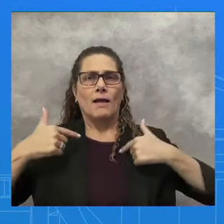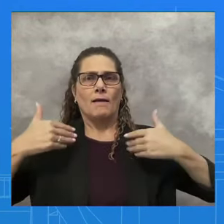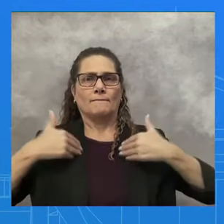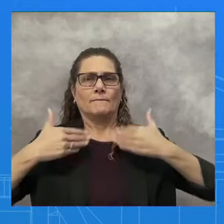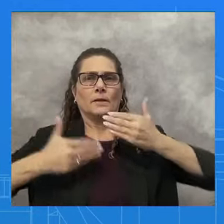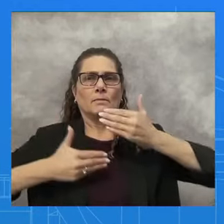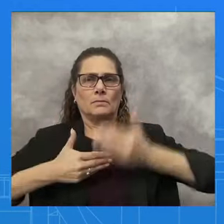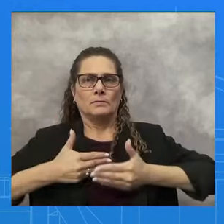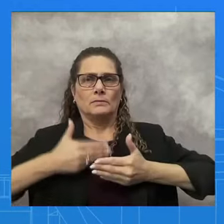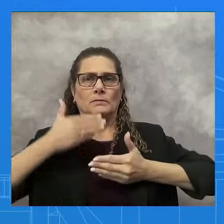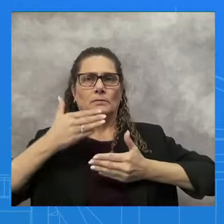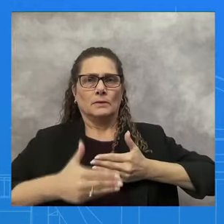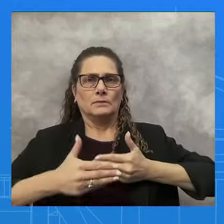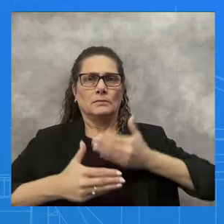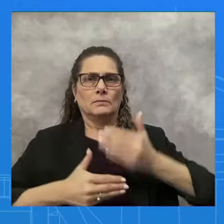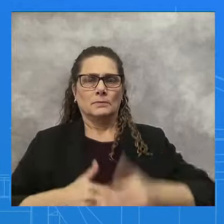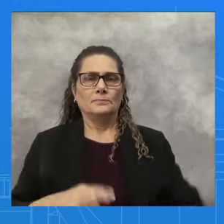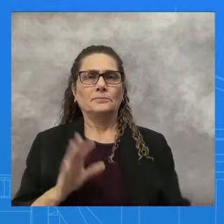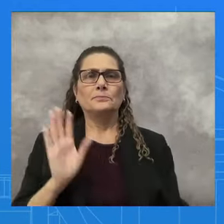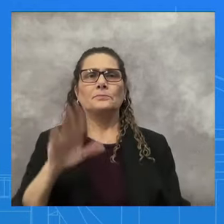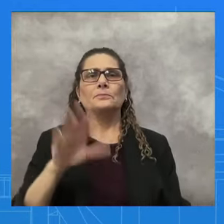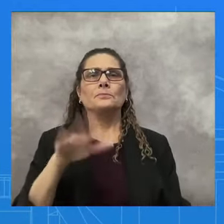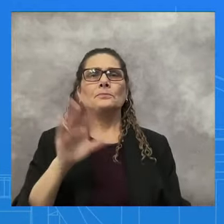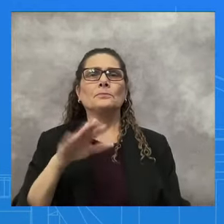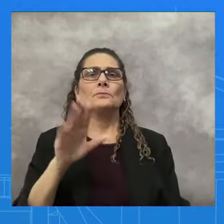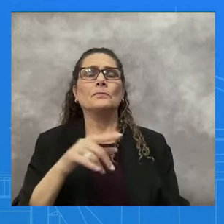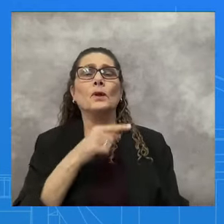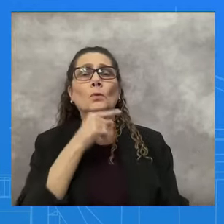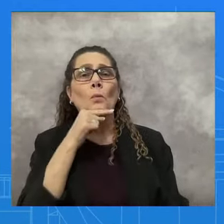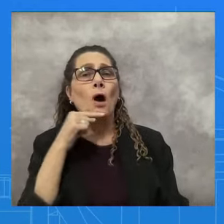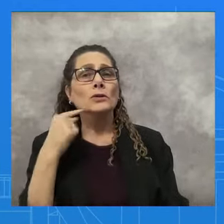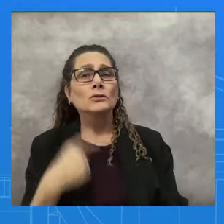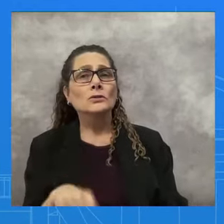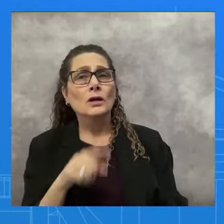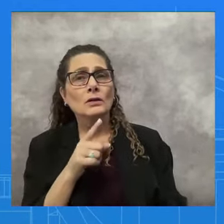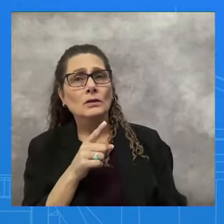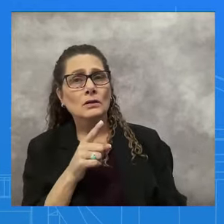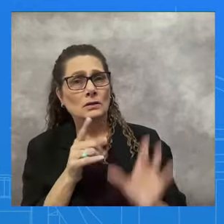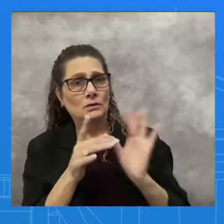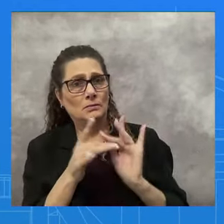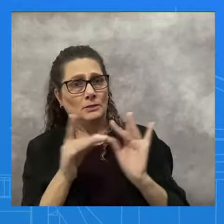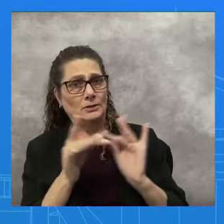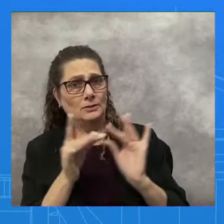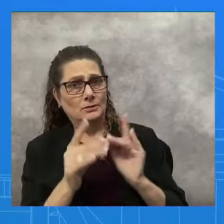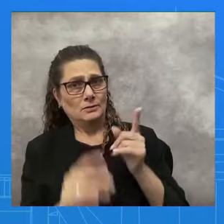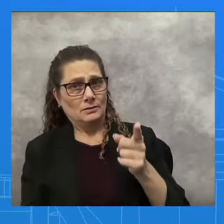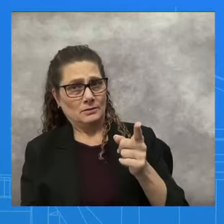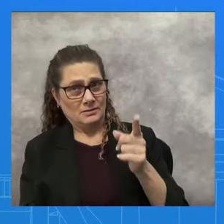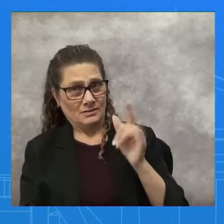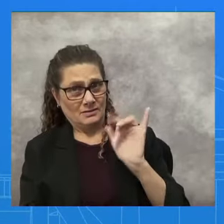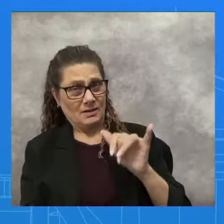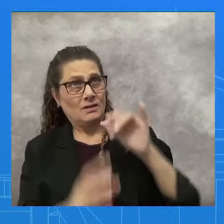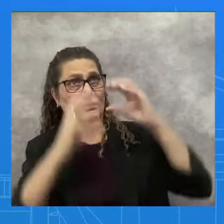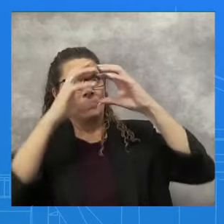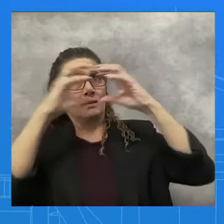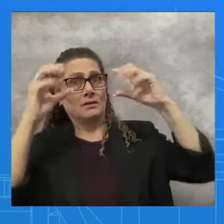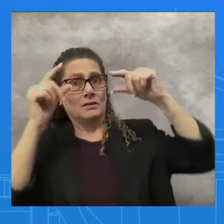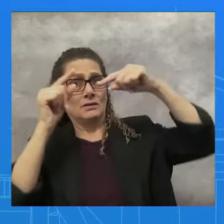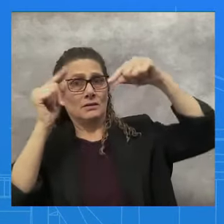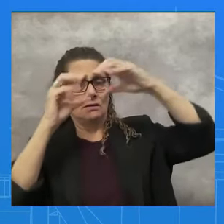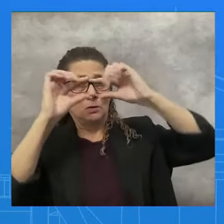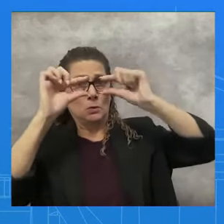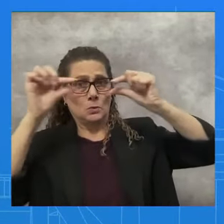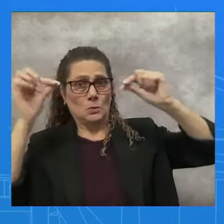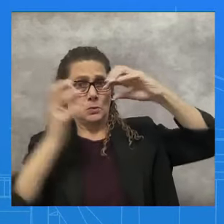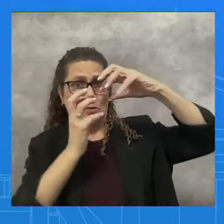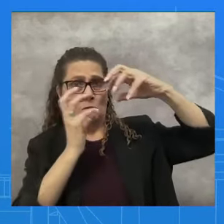that the bringing up this issue of the Russian anti-satellite capability is a ploy by the White House to pressure